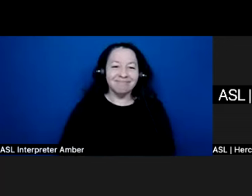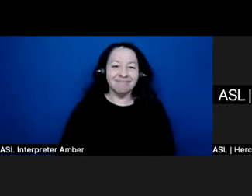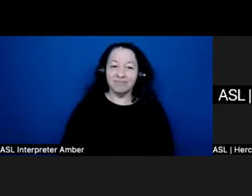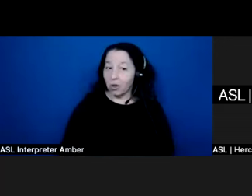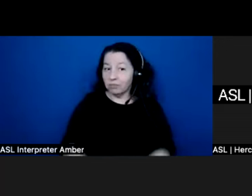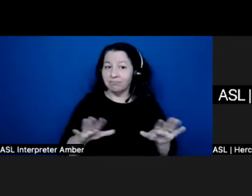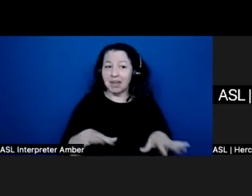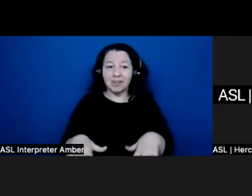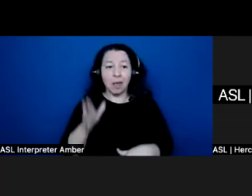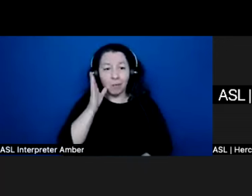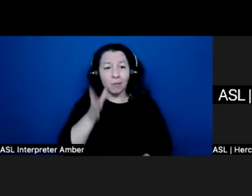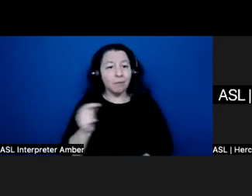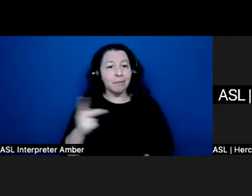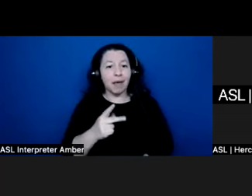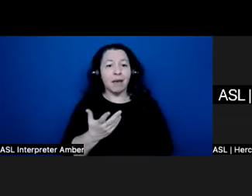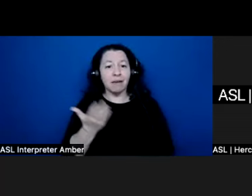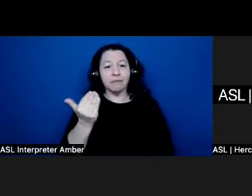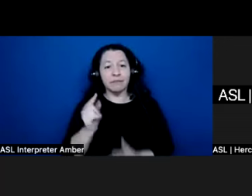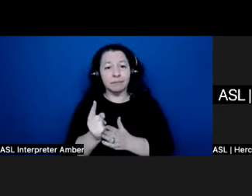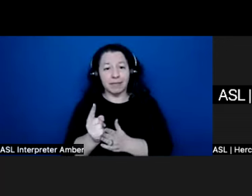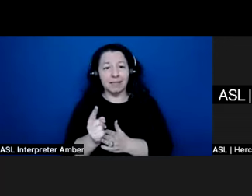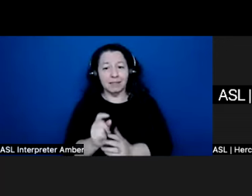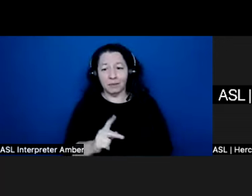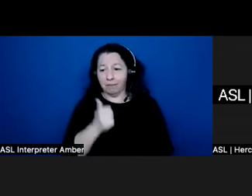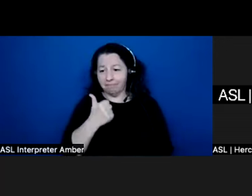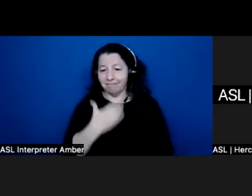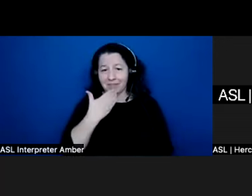time, please. We'll be back in 15. Thank you.